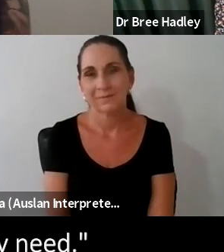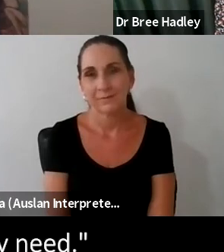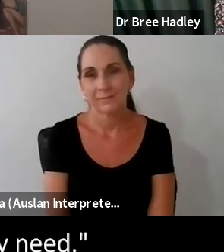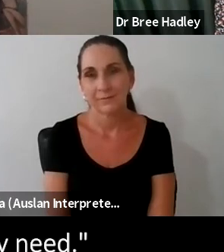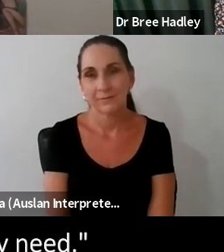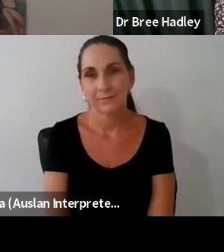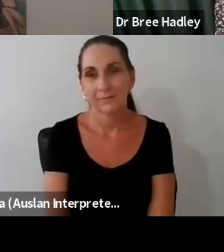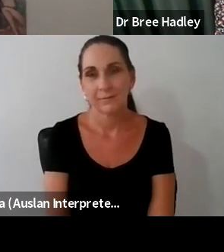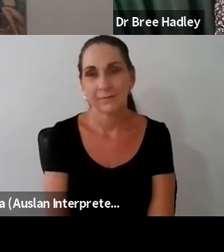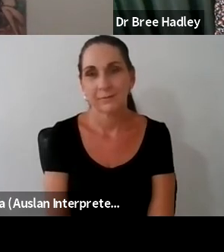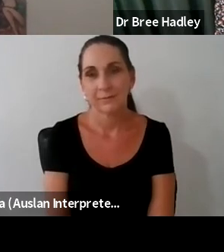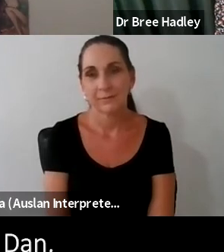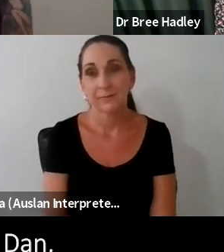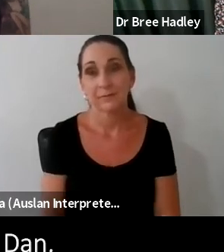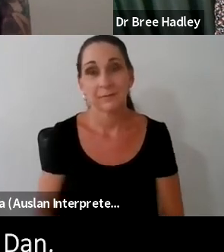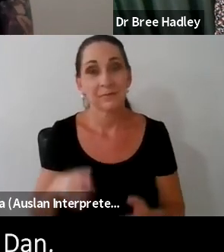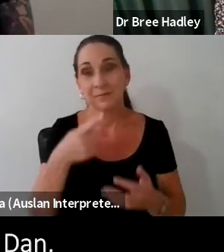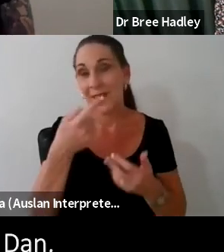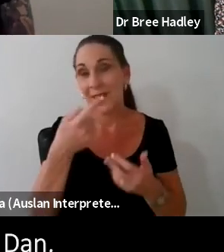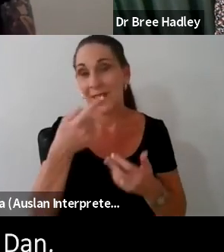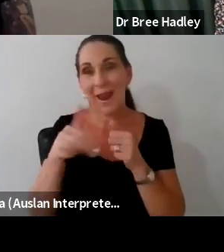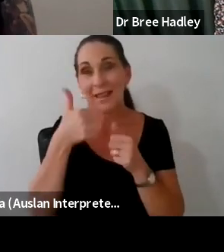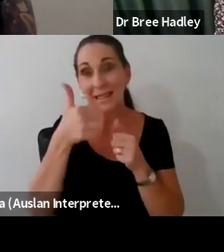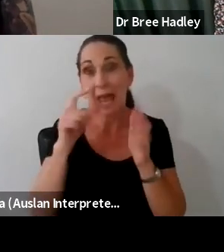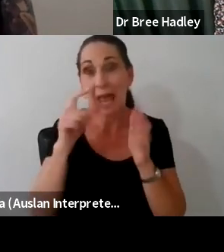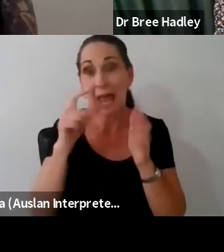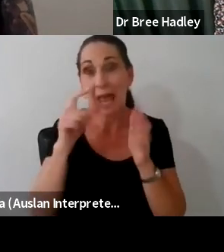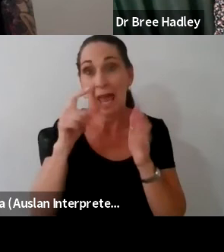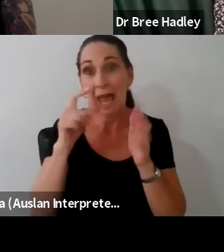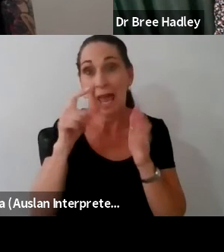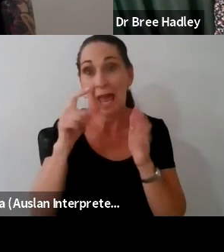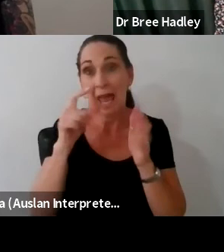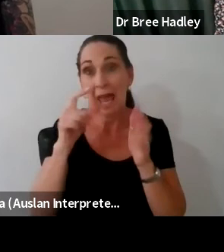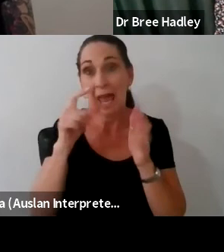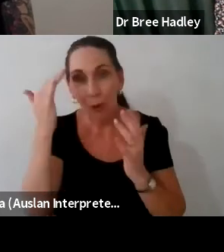thought. That's great. Dan, I'd love to throw it to you. What are your thoughts?